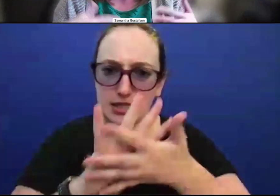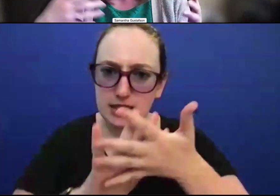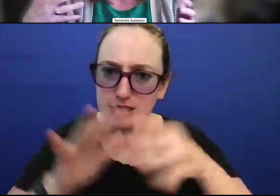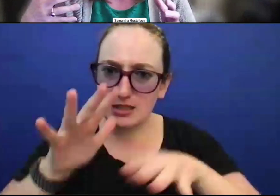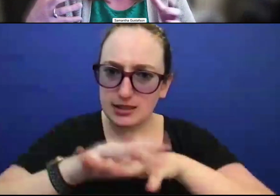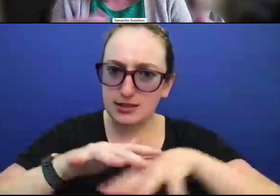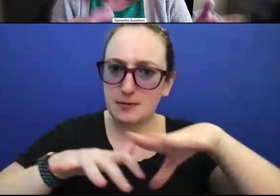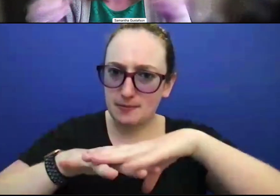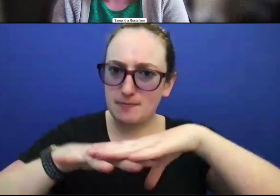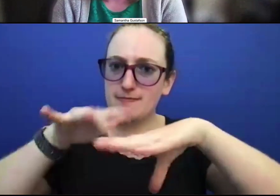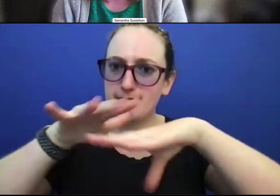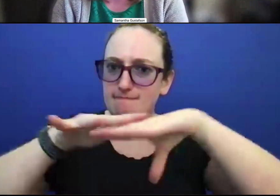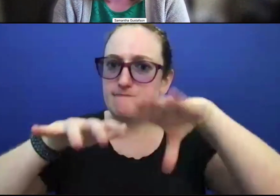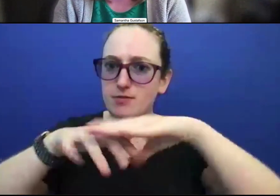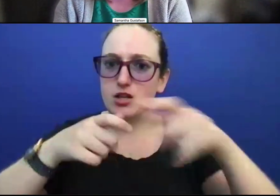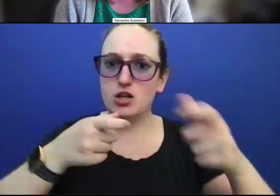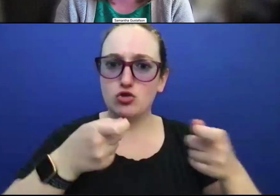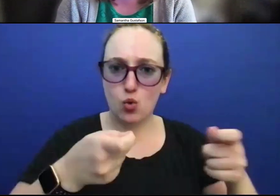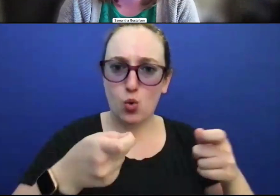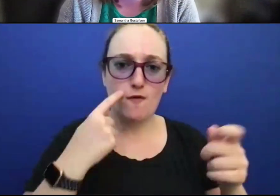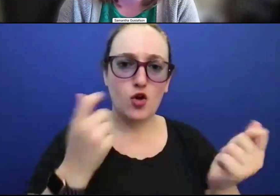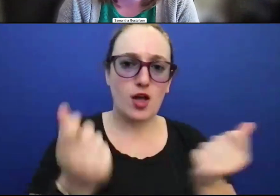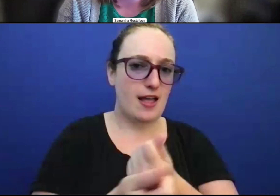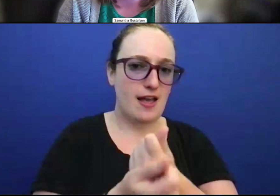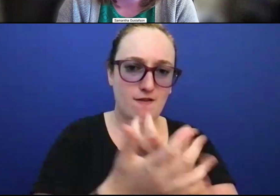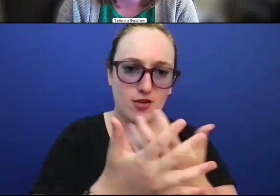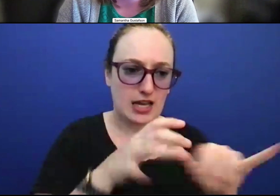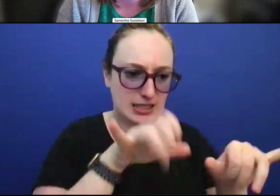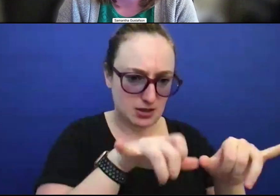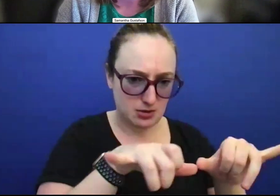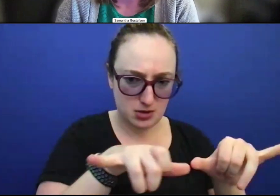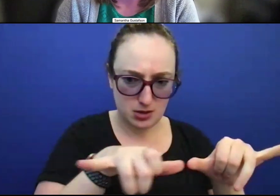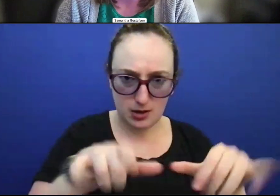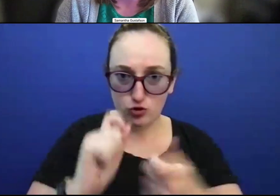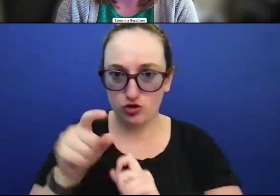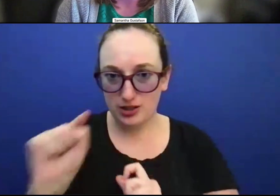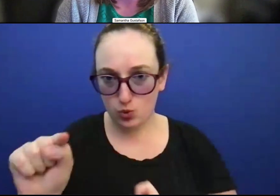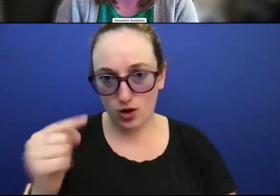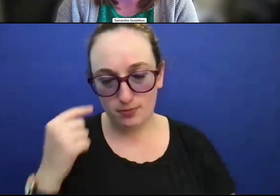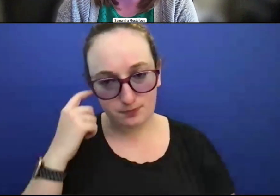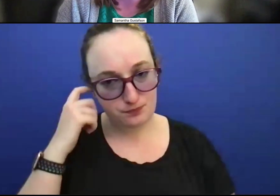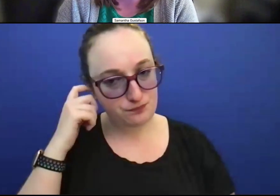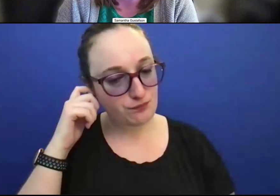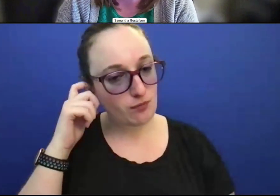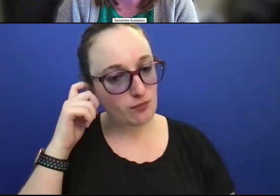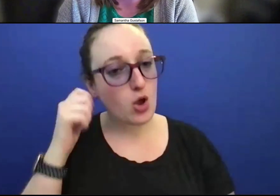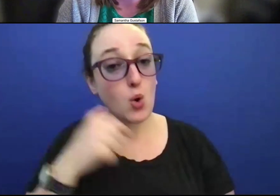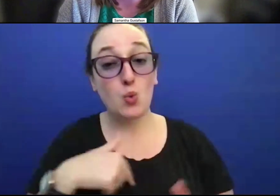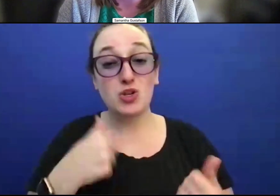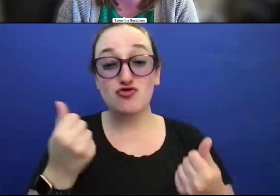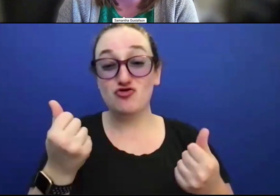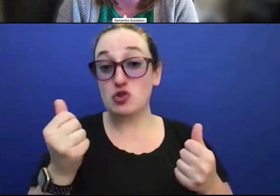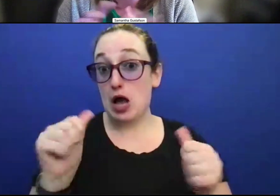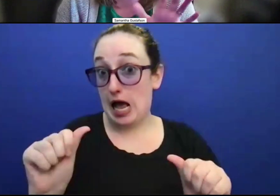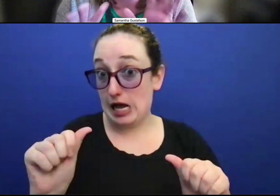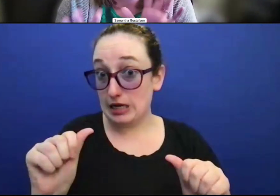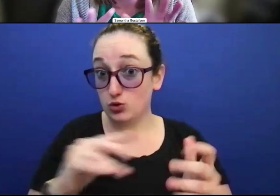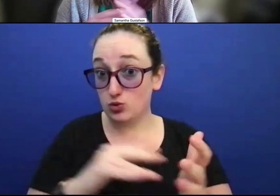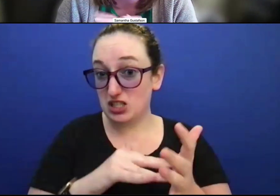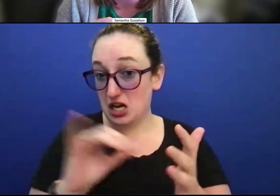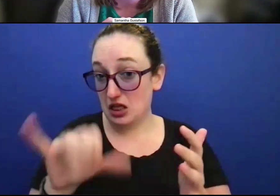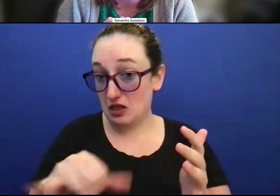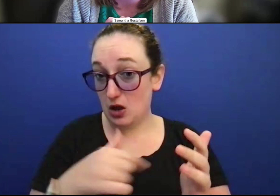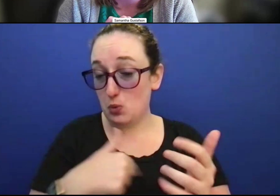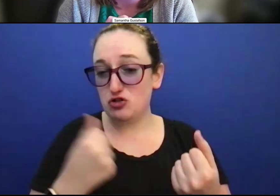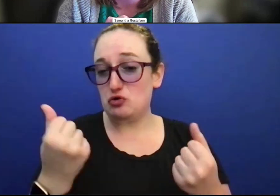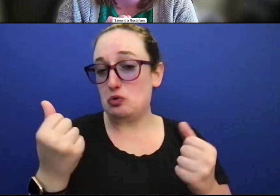got. And so you could control for all of that in your listening effort study. We tried to answer that, or we tried to start